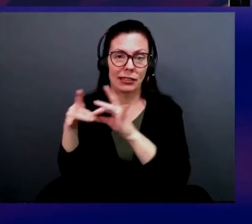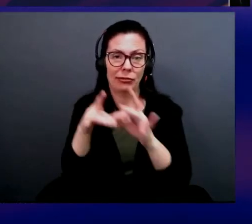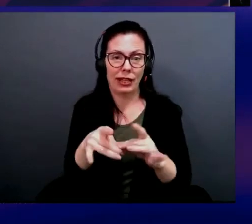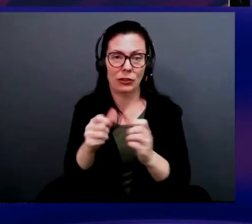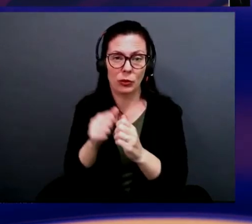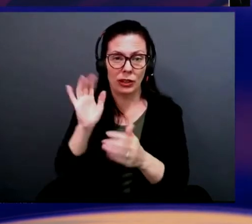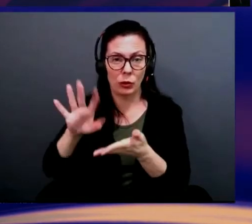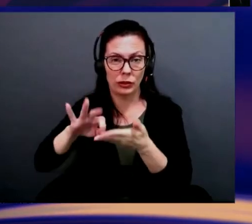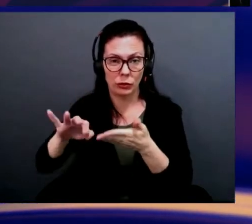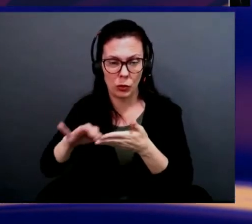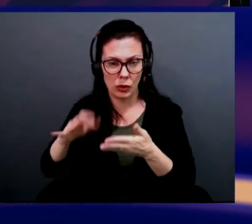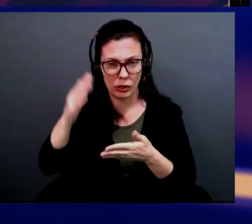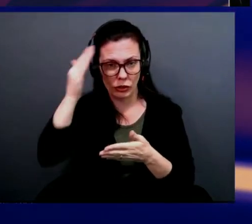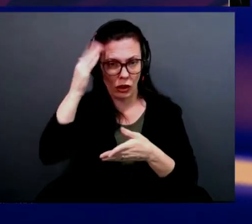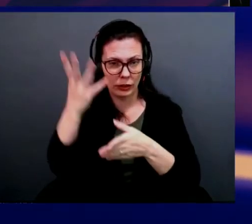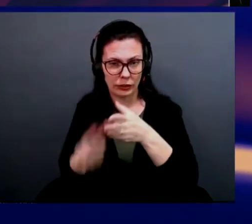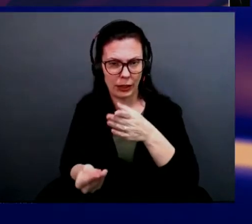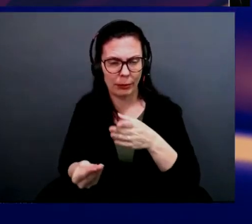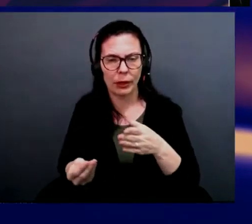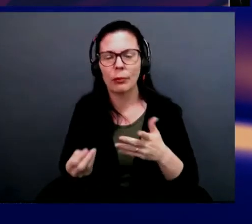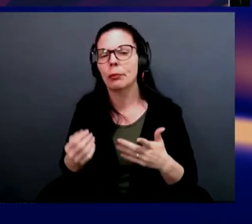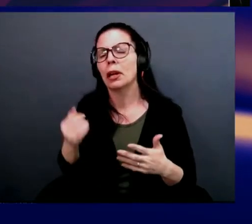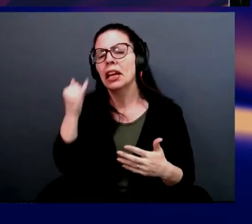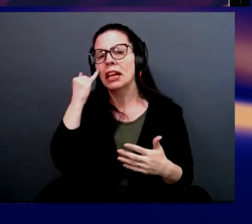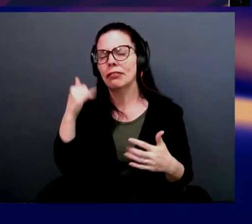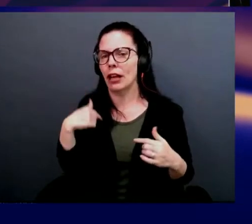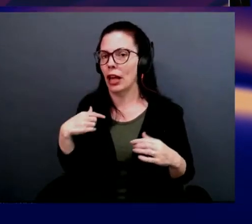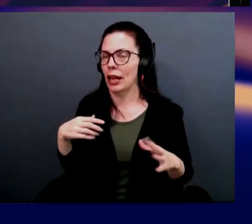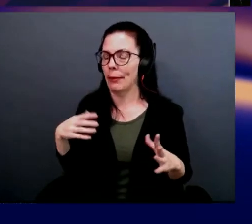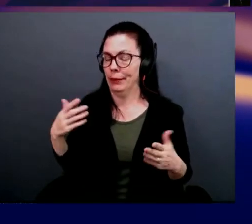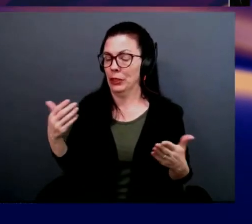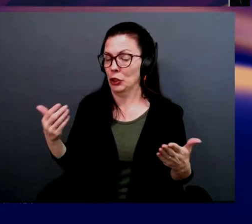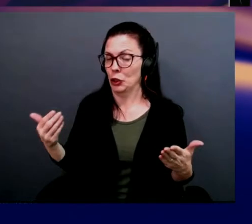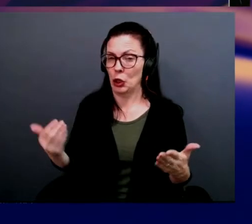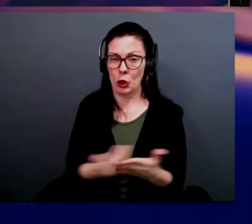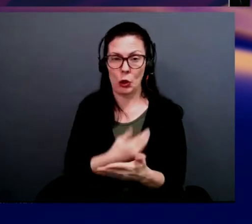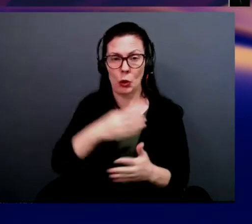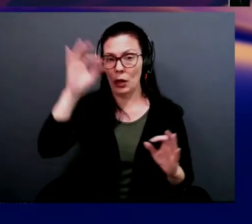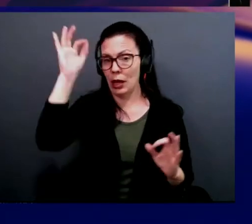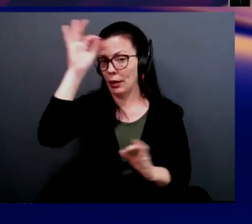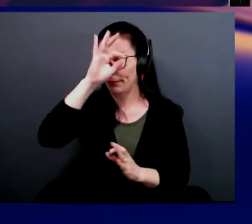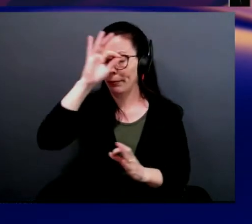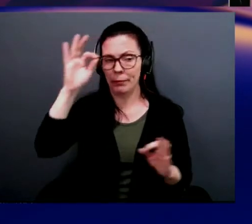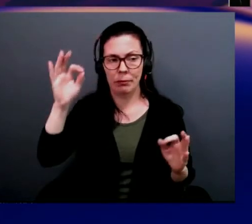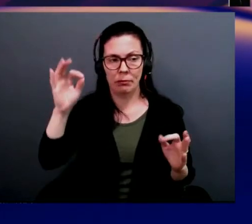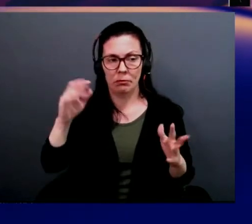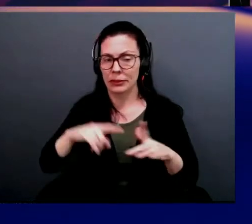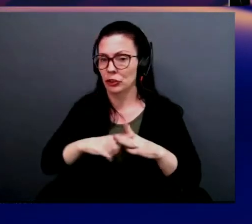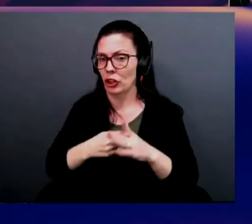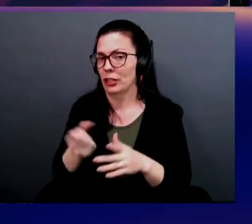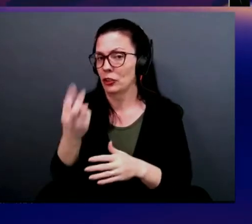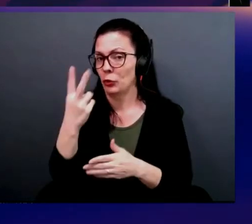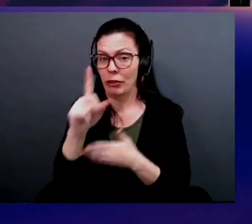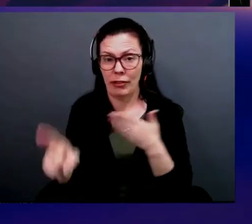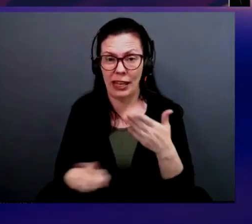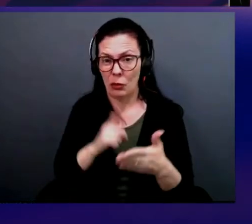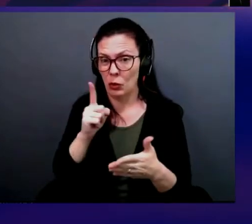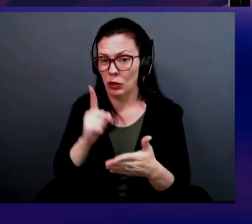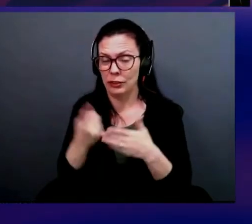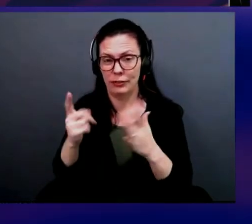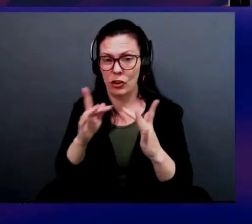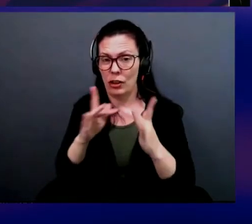I'm completely new to this and I'm starting through 12 hours of digital learning? Do I have to take it